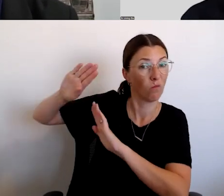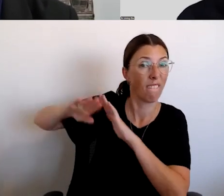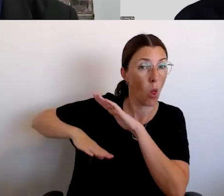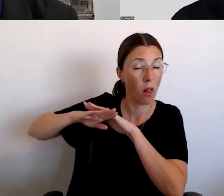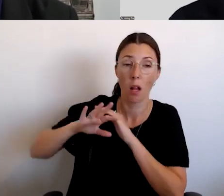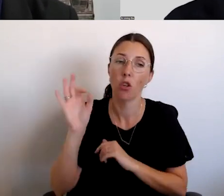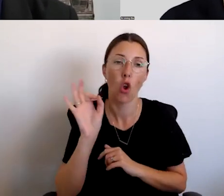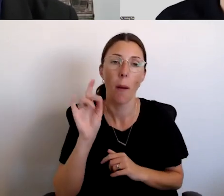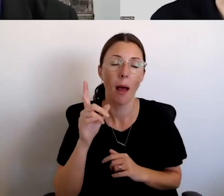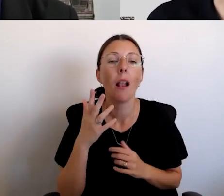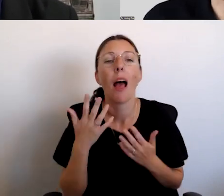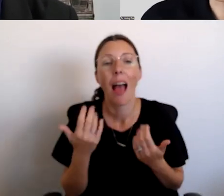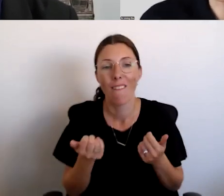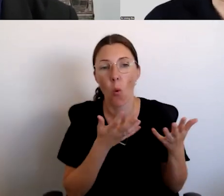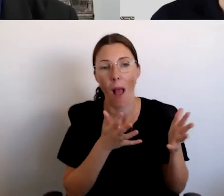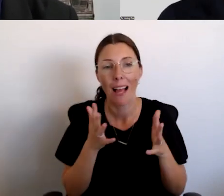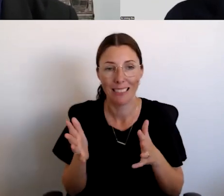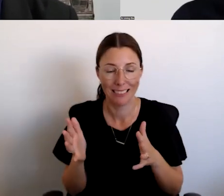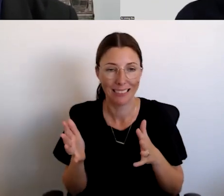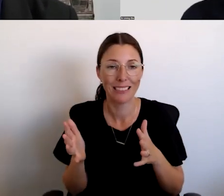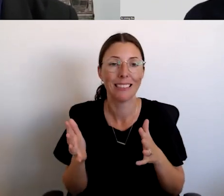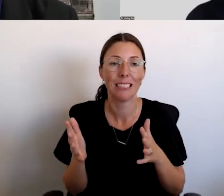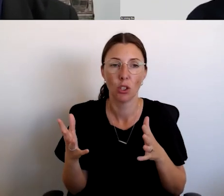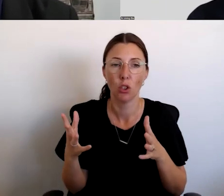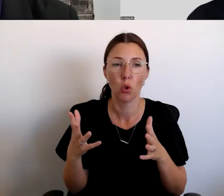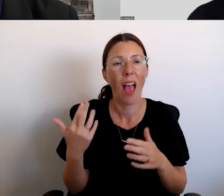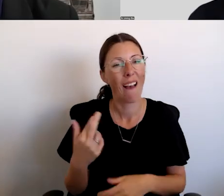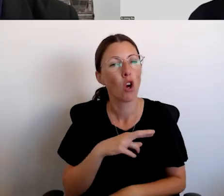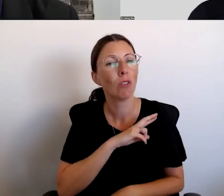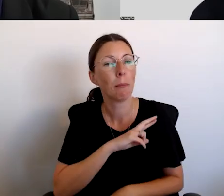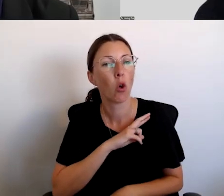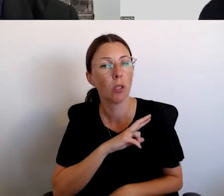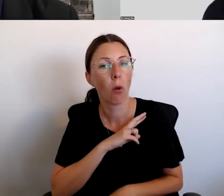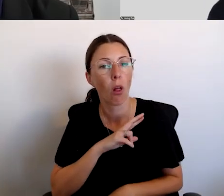that CSR are also working on that. There's a ways to have a responsible AI